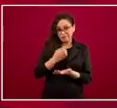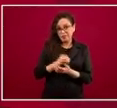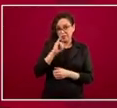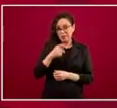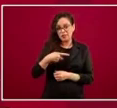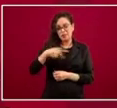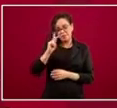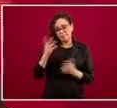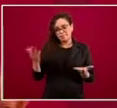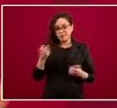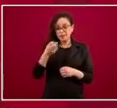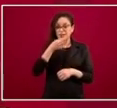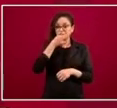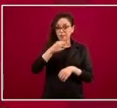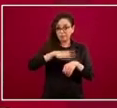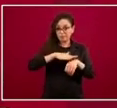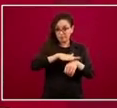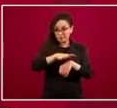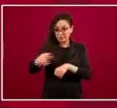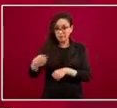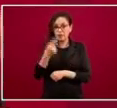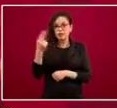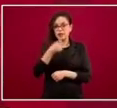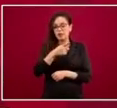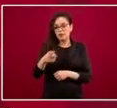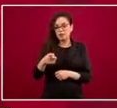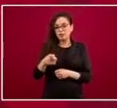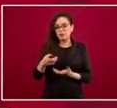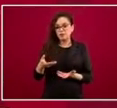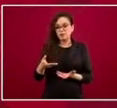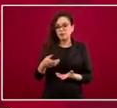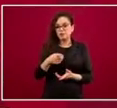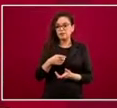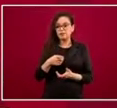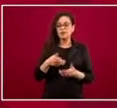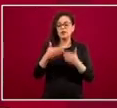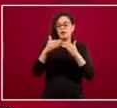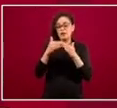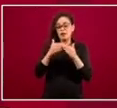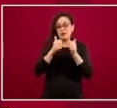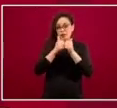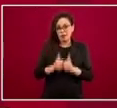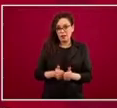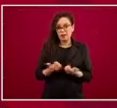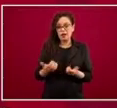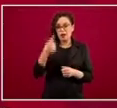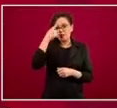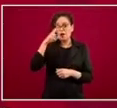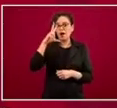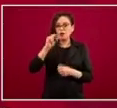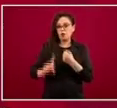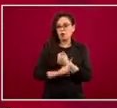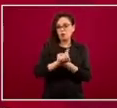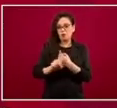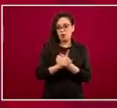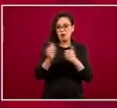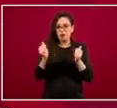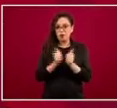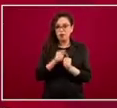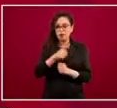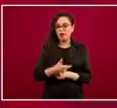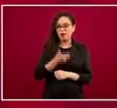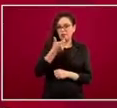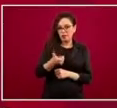absolutely necessary to implement them. So all of those companies and those businesses and